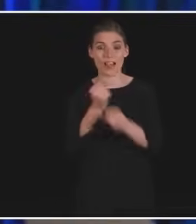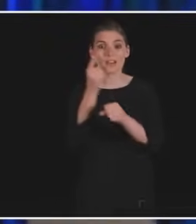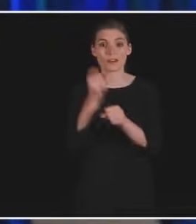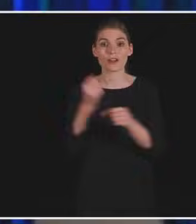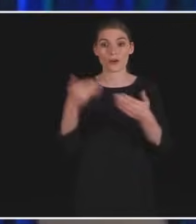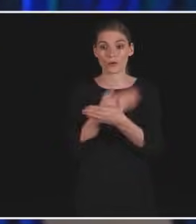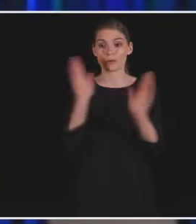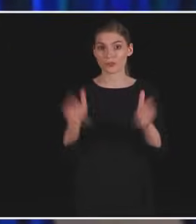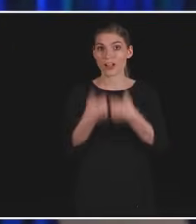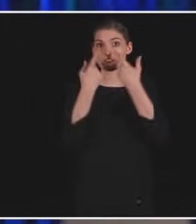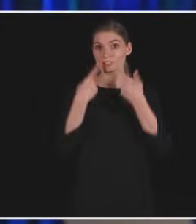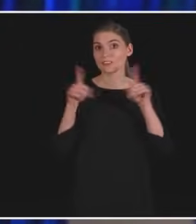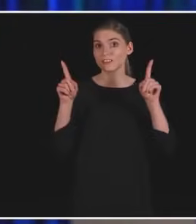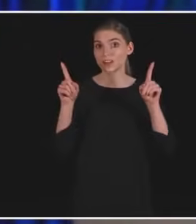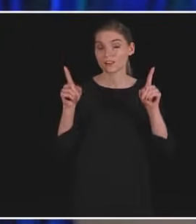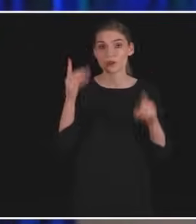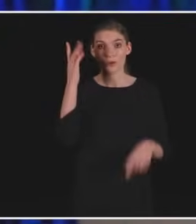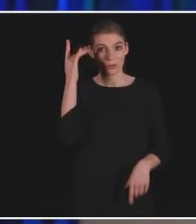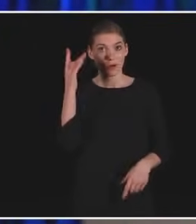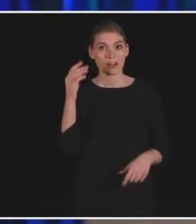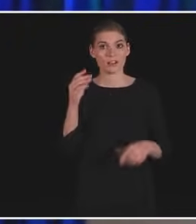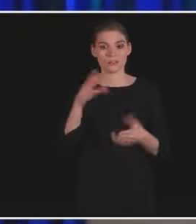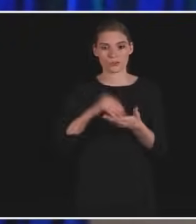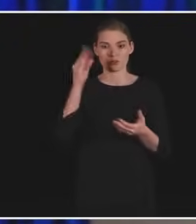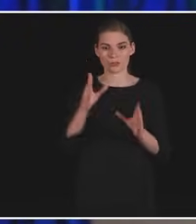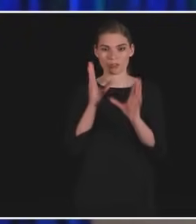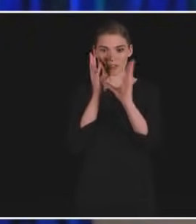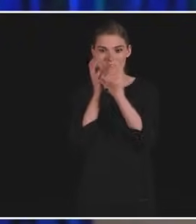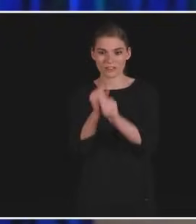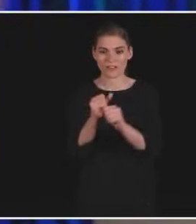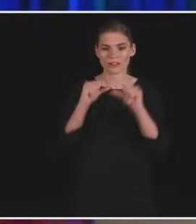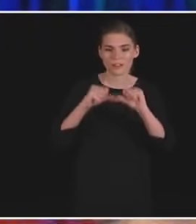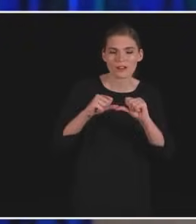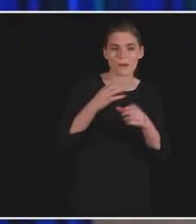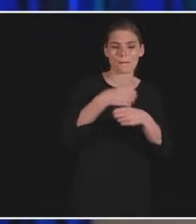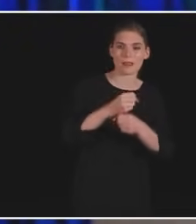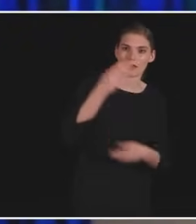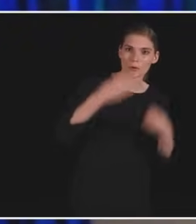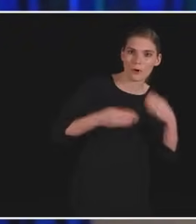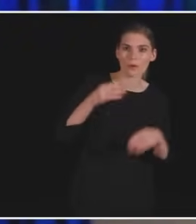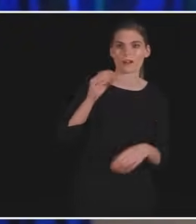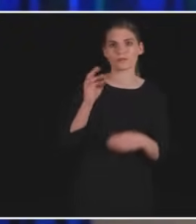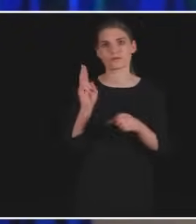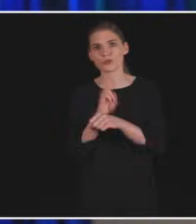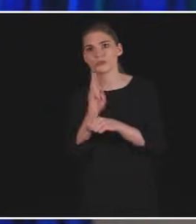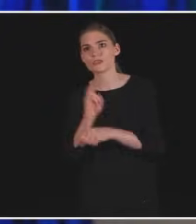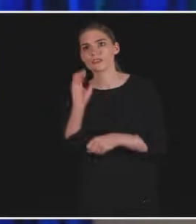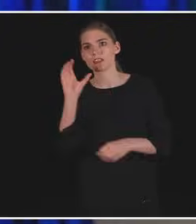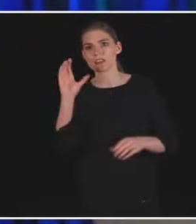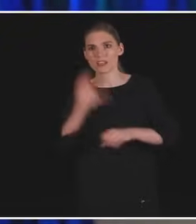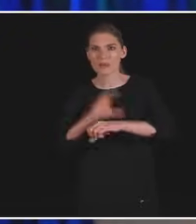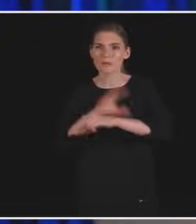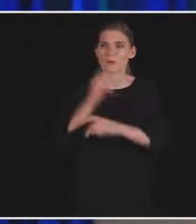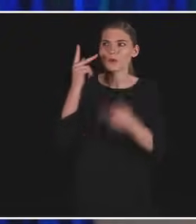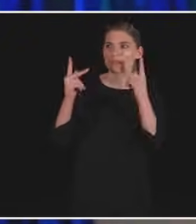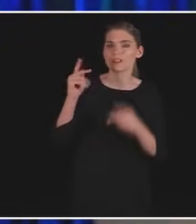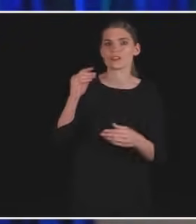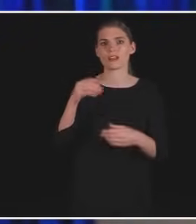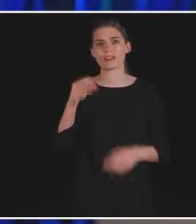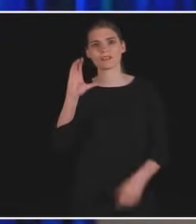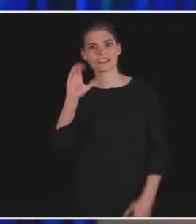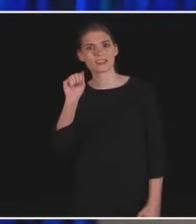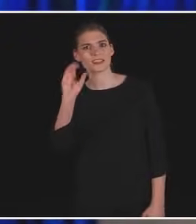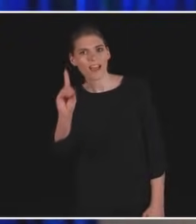different challenge is released, keeping students engaged as they learn about everything from wiring and CAD to CNC milling and even